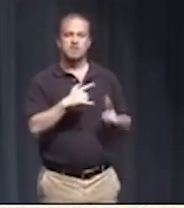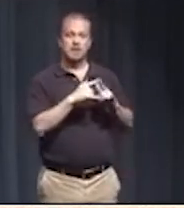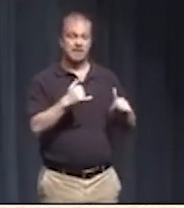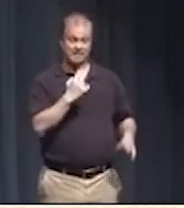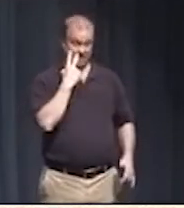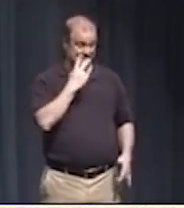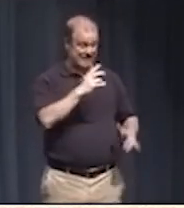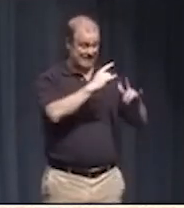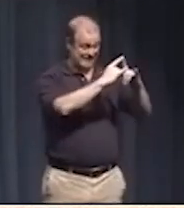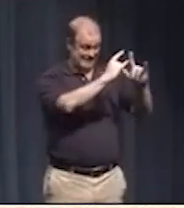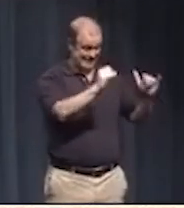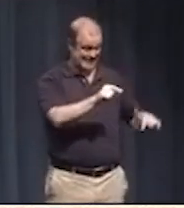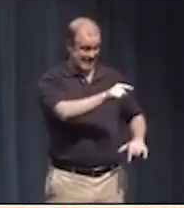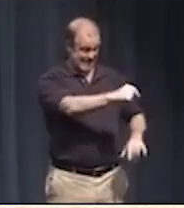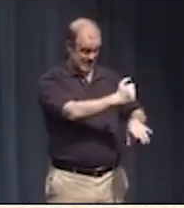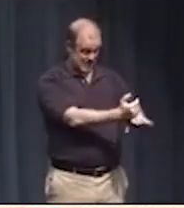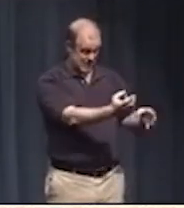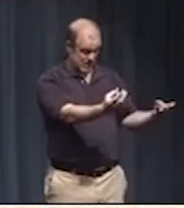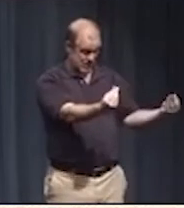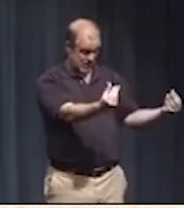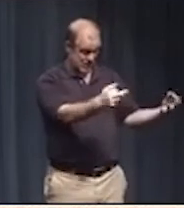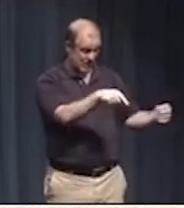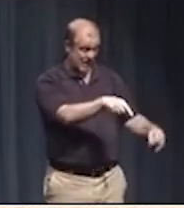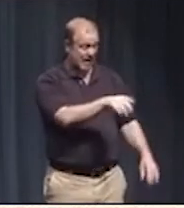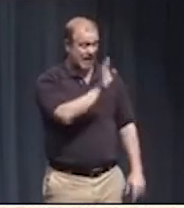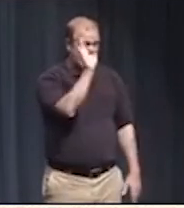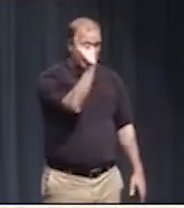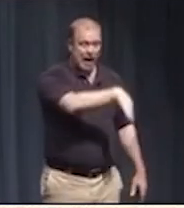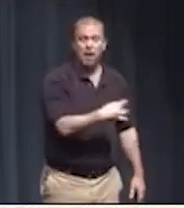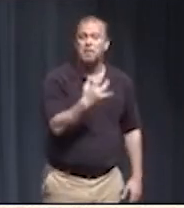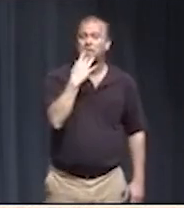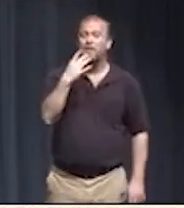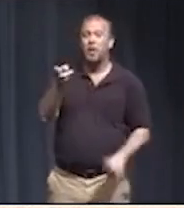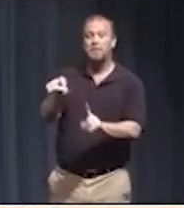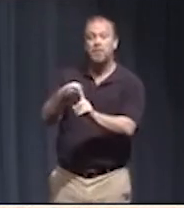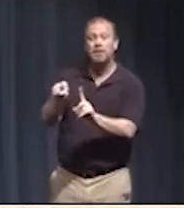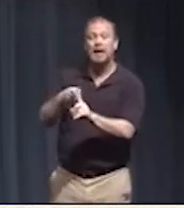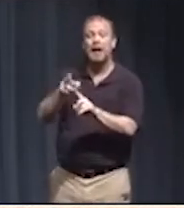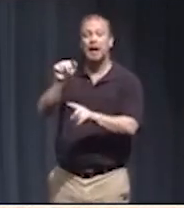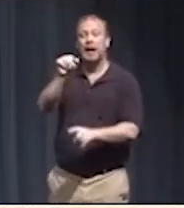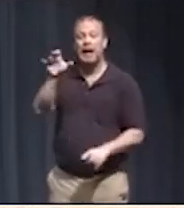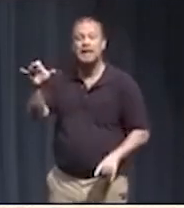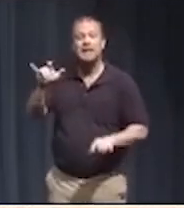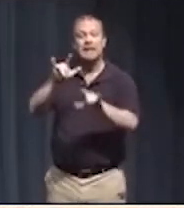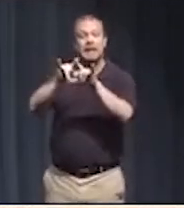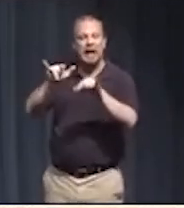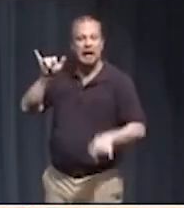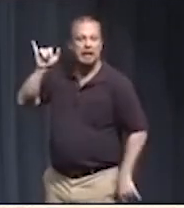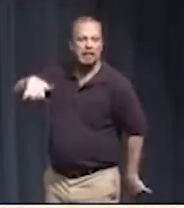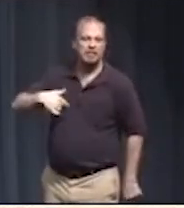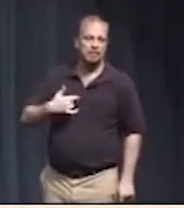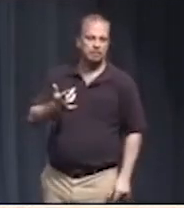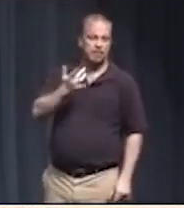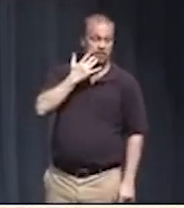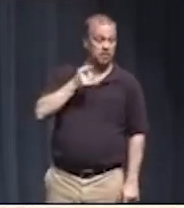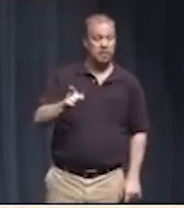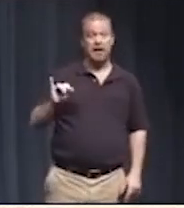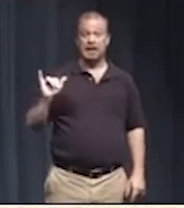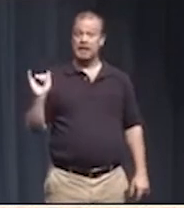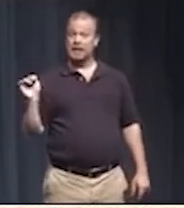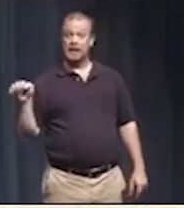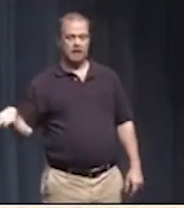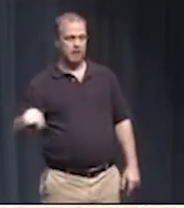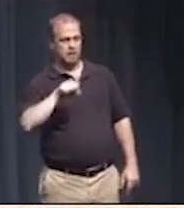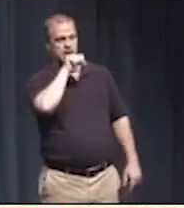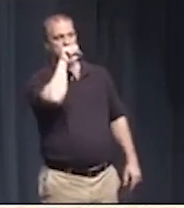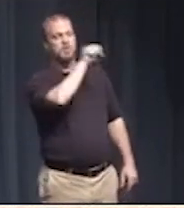sleep in a tent on the ground when I can be in a Motel 6. That's camping to me. But he loved it, so we